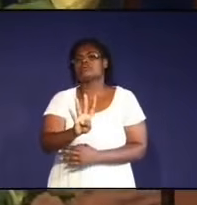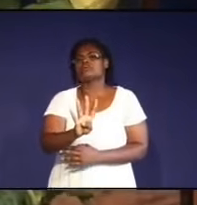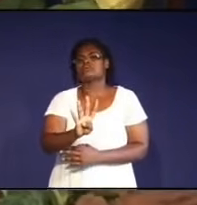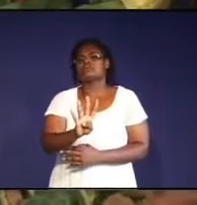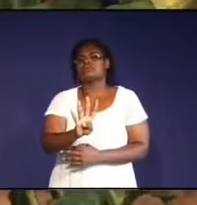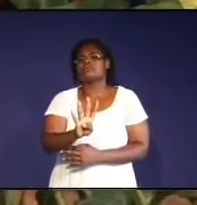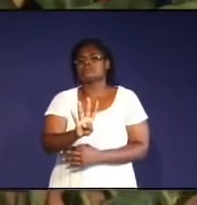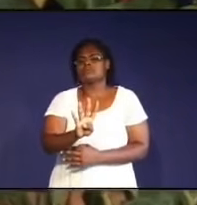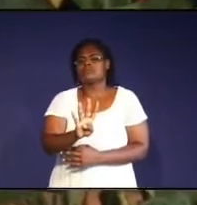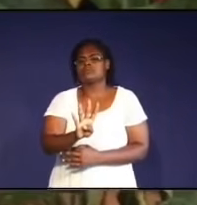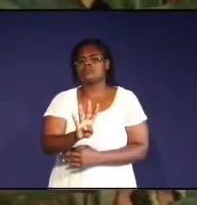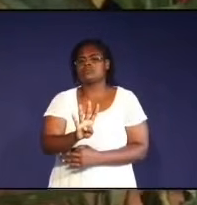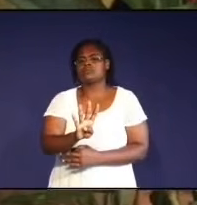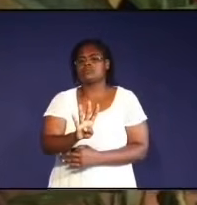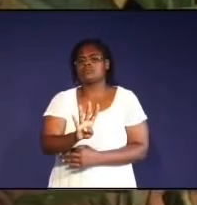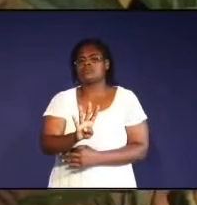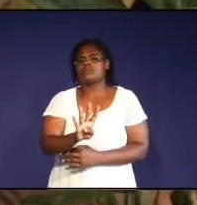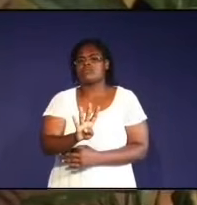unleashed,